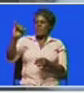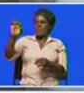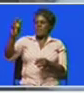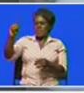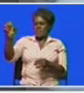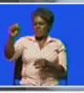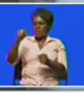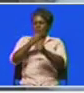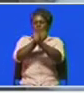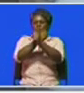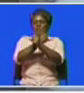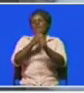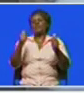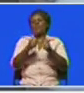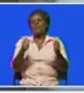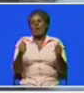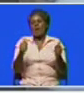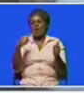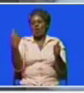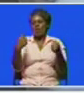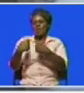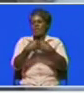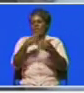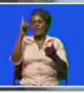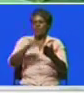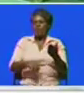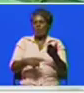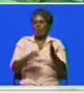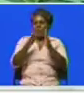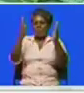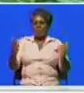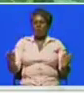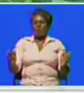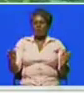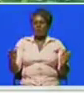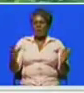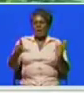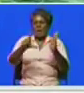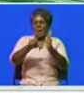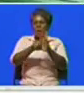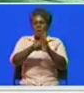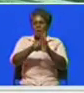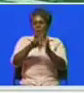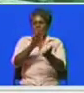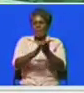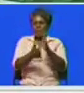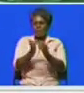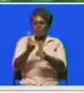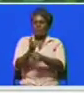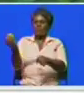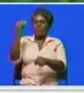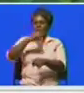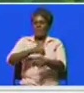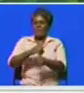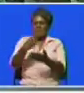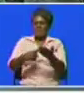is safeguarded and backed up and that the only challenge is with the ballot boxes. The law does not allow IEBC to empty boxes and reuse them for a period